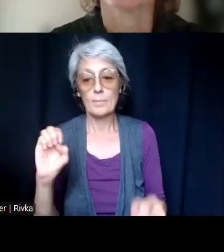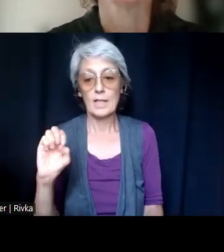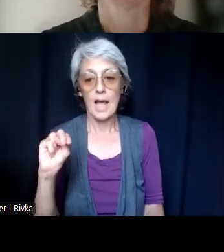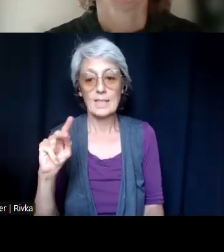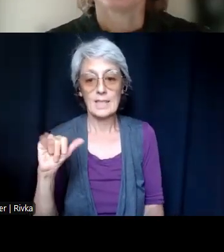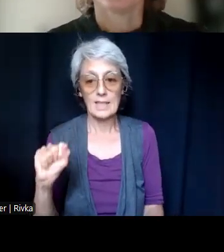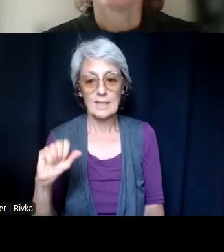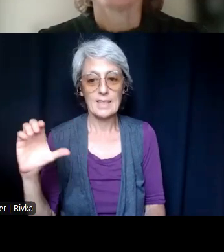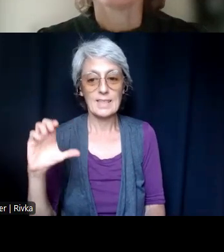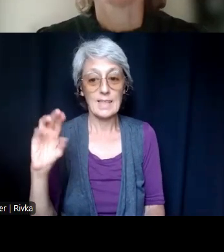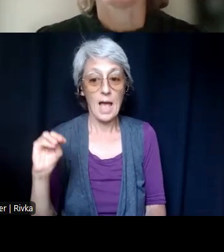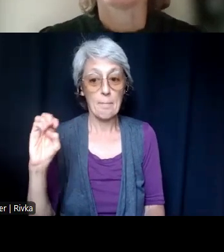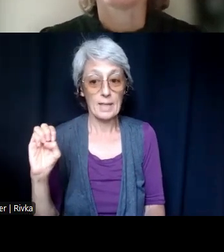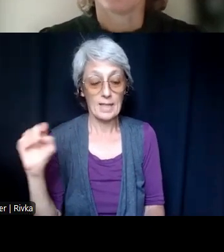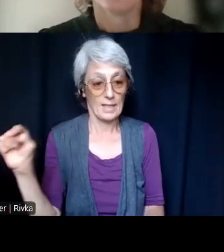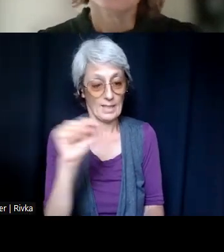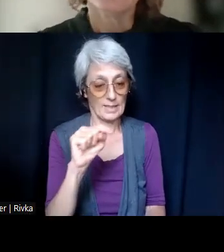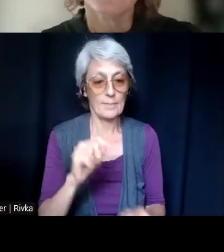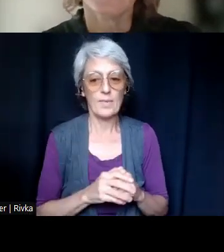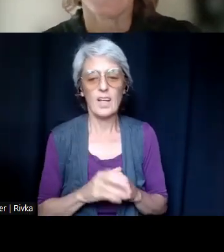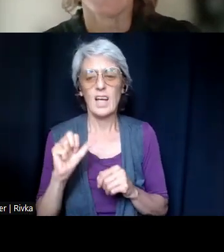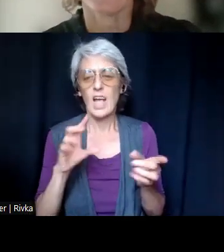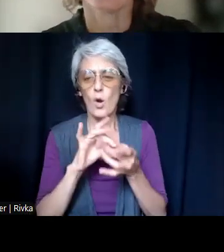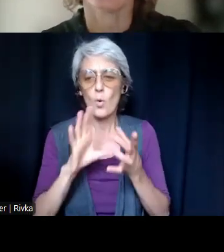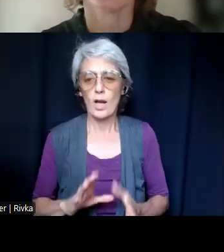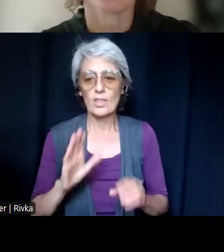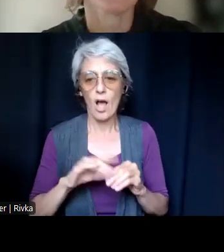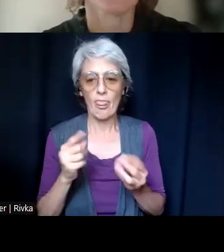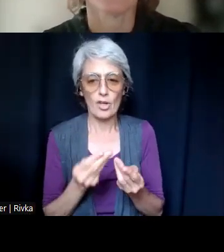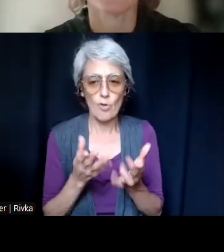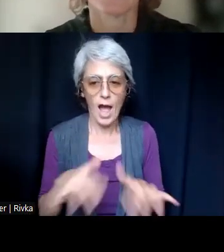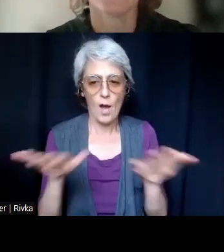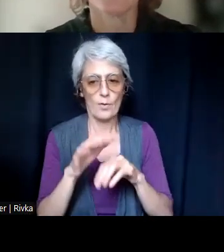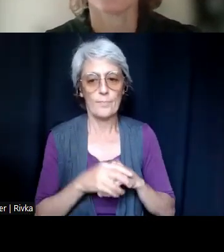who are the care coordinators on the ground. We had